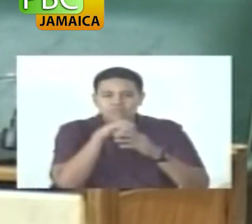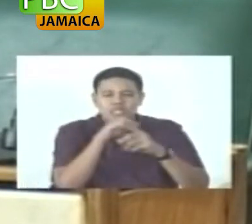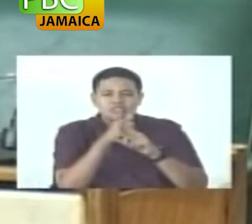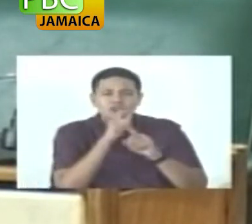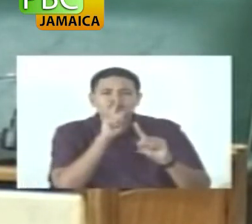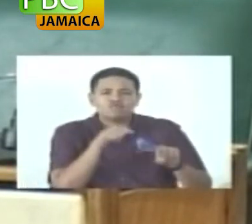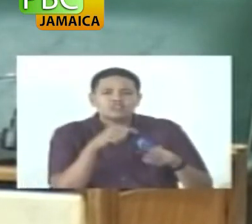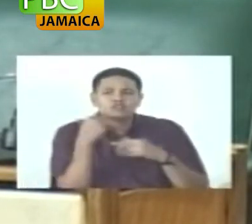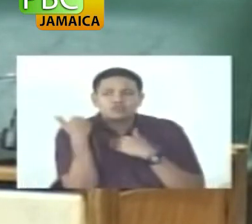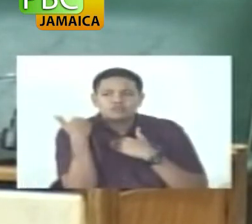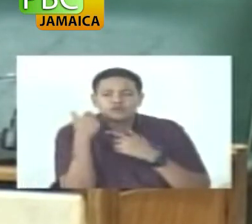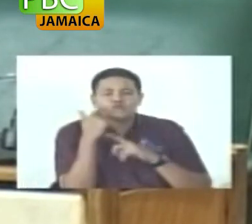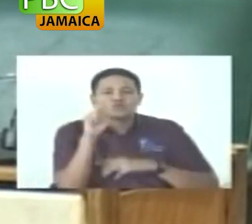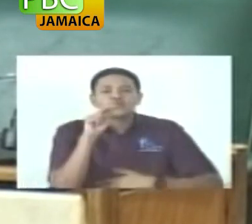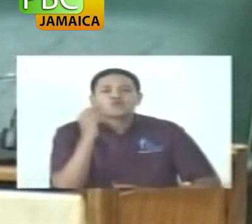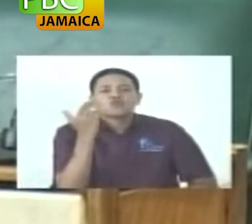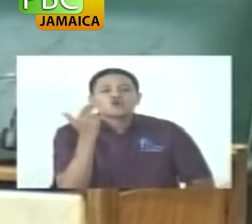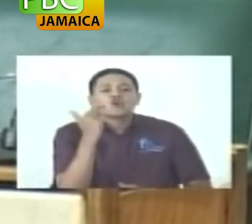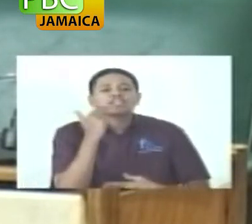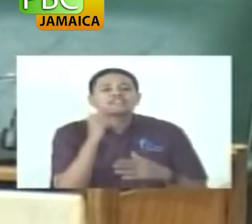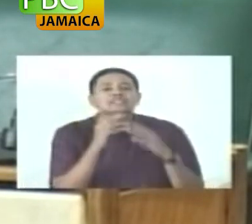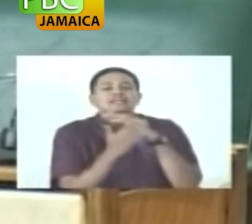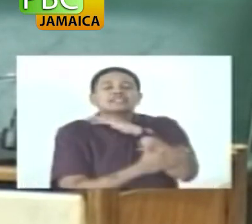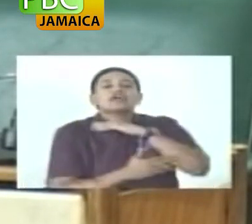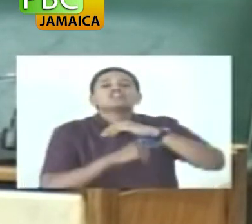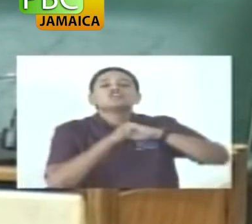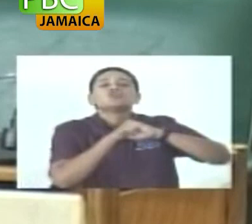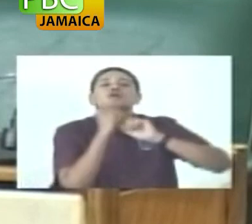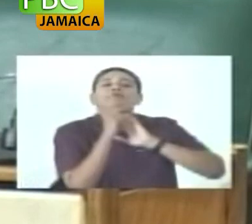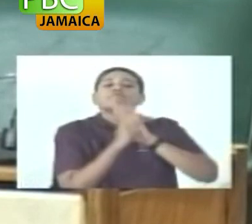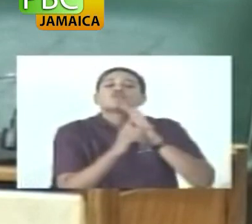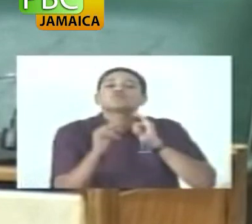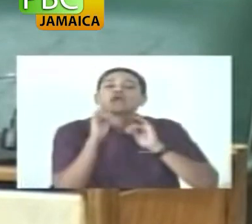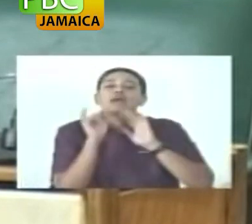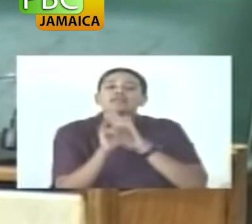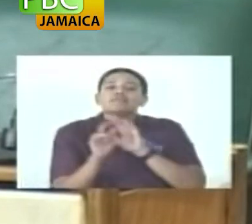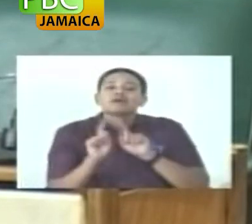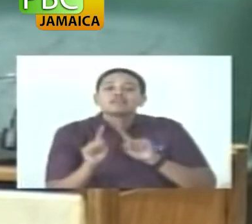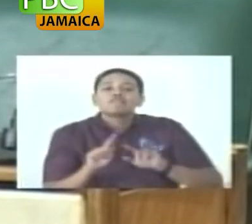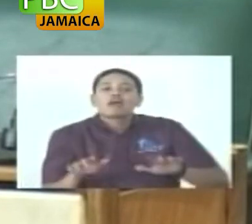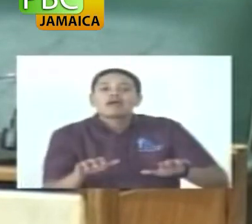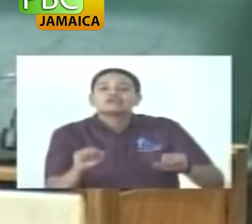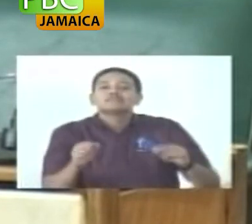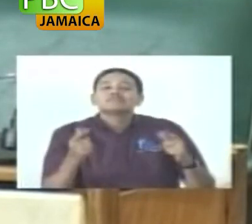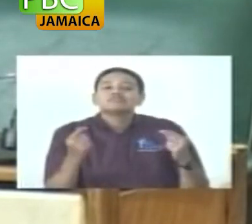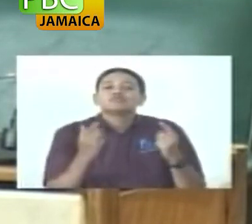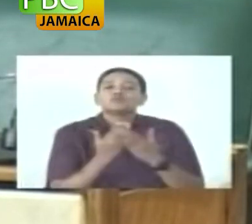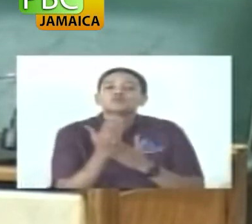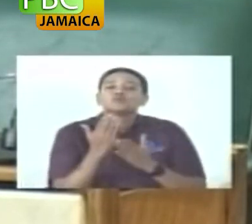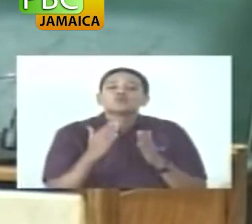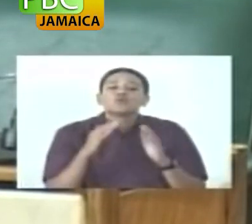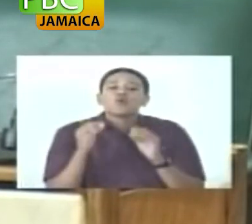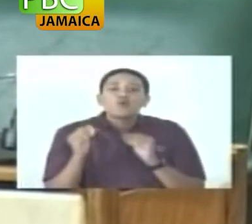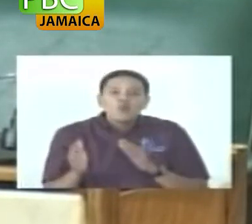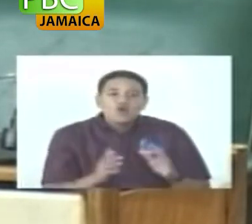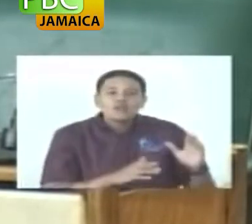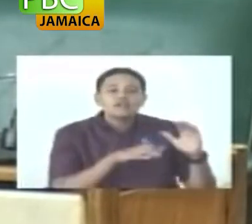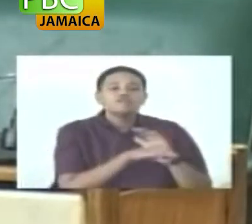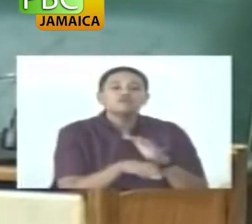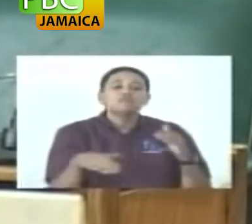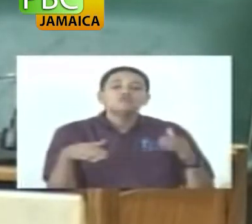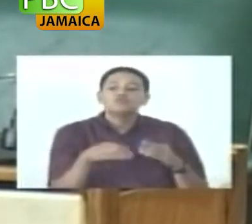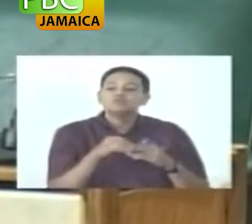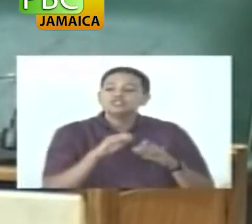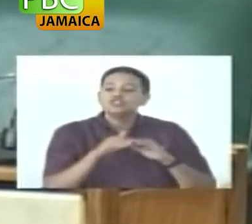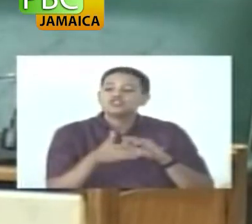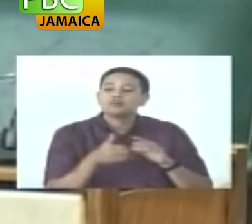response to the 2013 National Security Policy, which identified the activities carried out by organized criminal groups in Jamaica as a